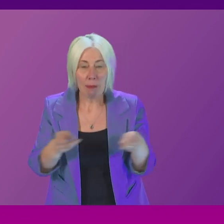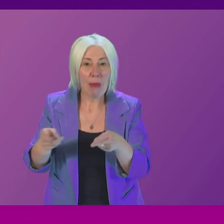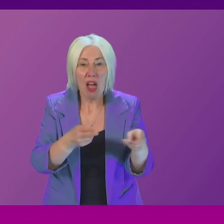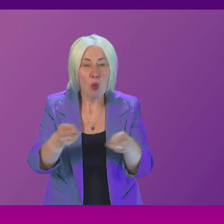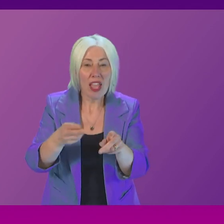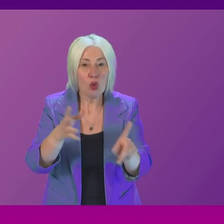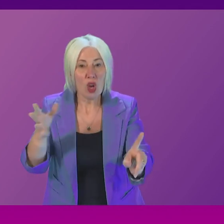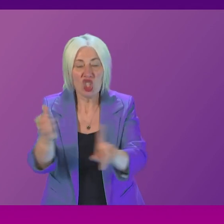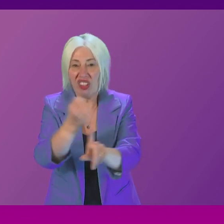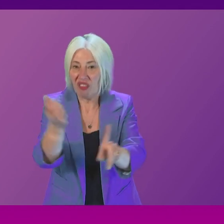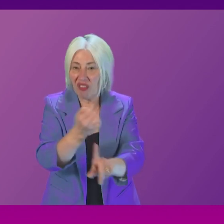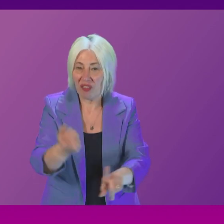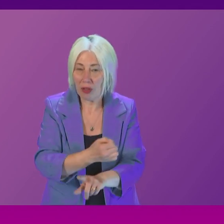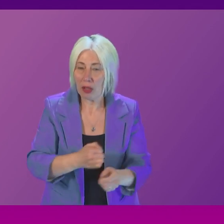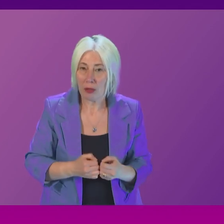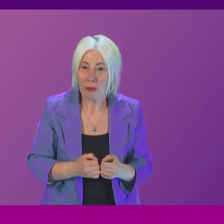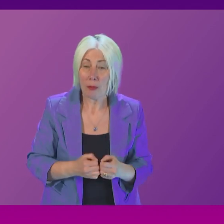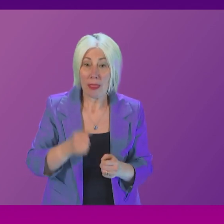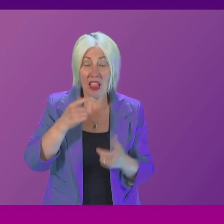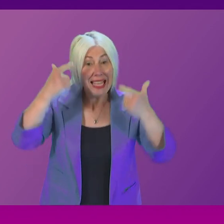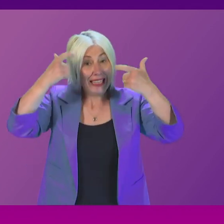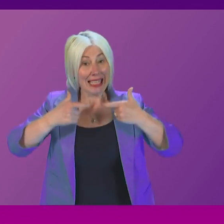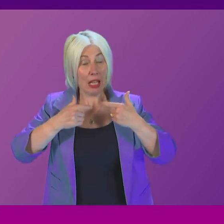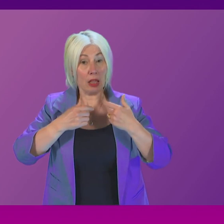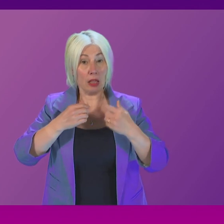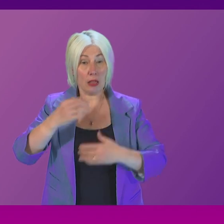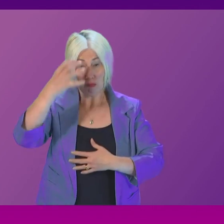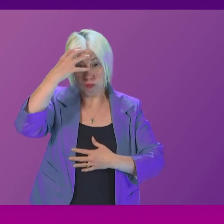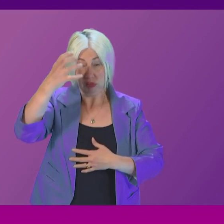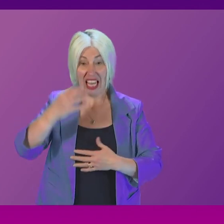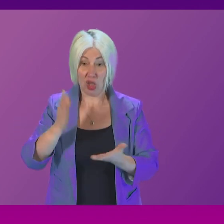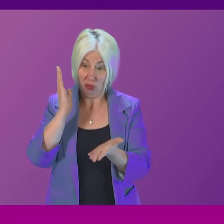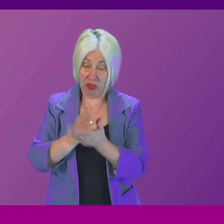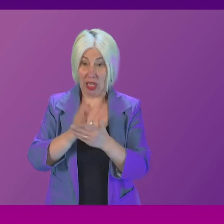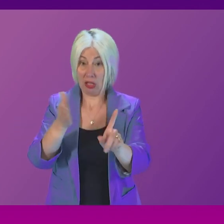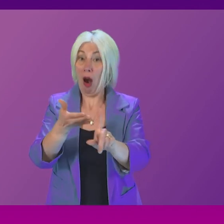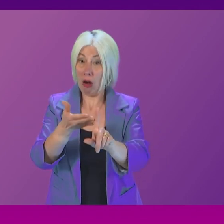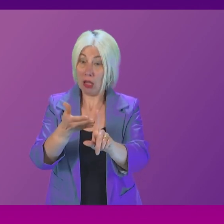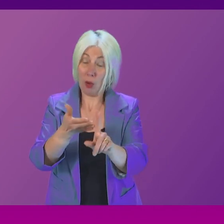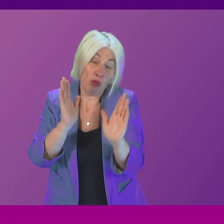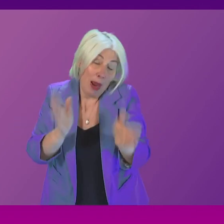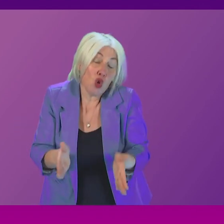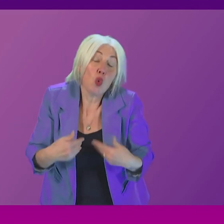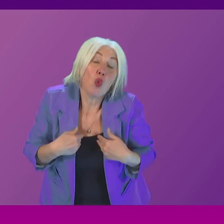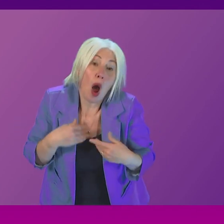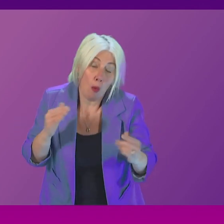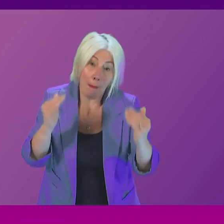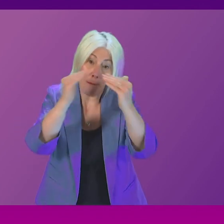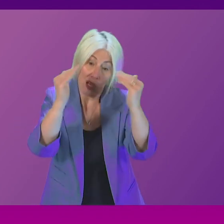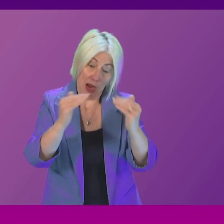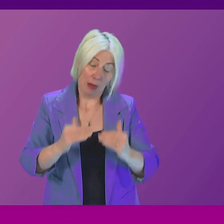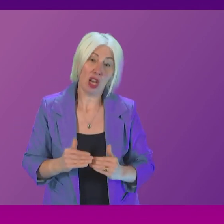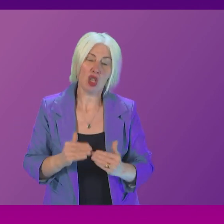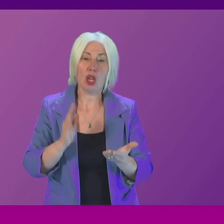those targets. And frankly, I mean, of course, these are illegal statutory targets, and we have to make sure that we are meeting them and certainly have a